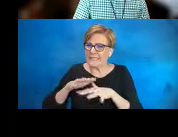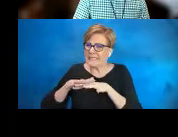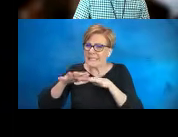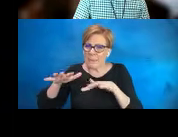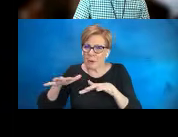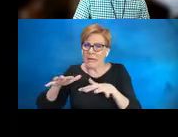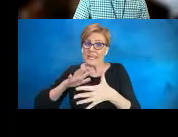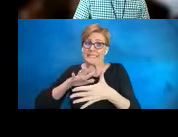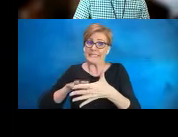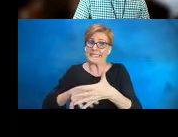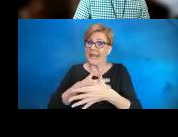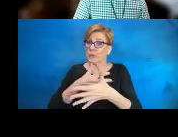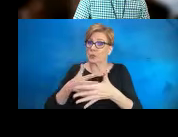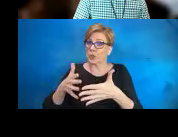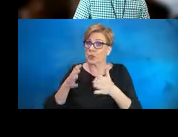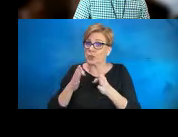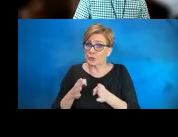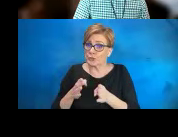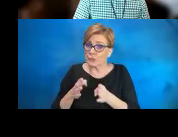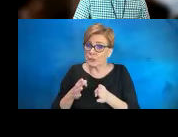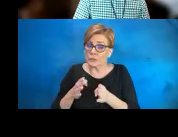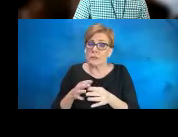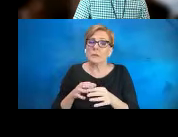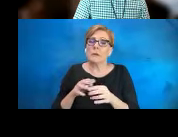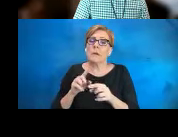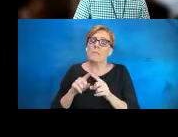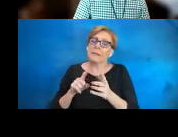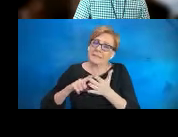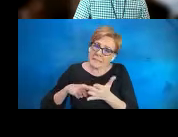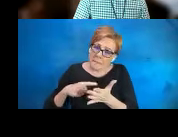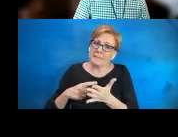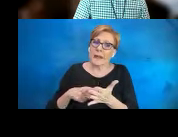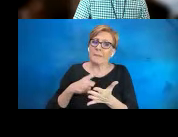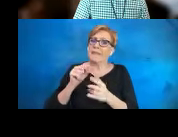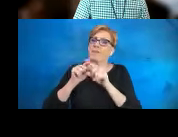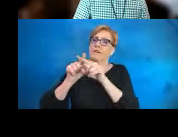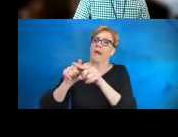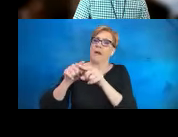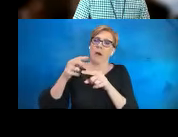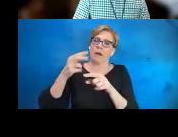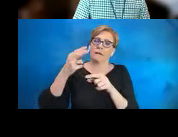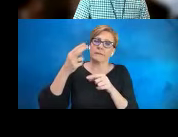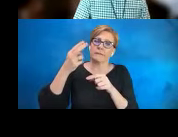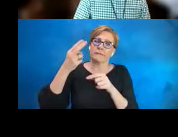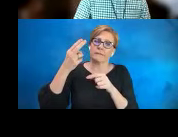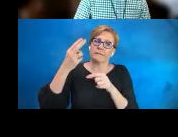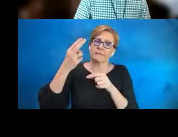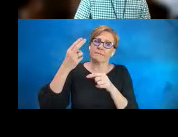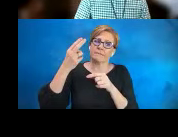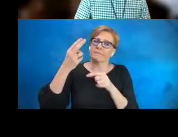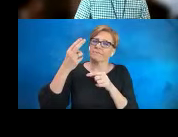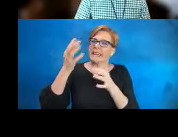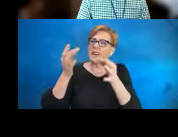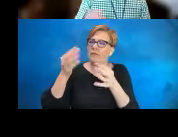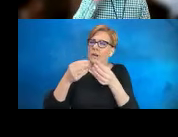cadre, but they do still draw from the hearing office schedulers sometimes. And so there's typically usually just one